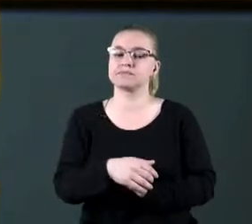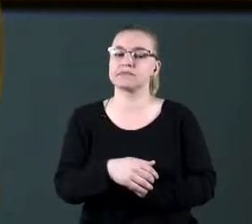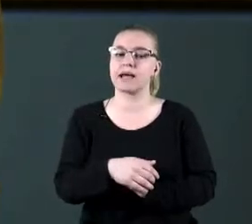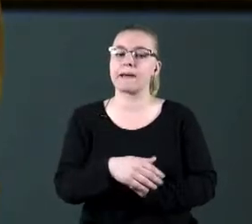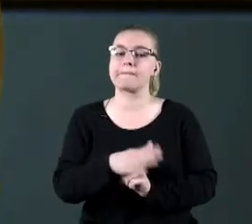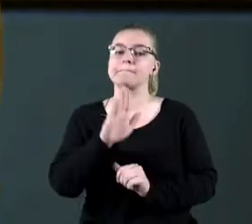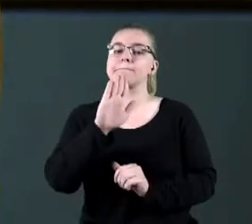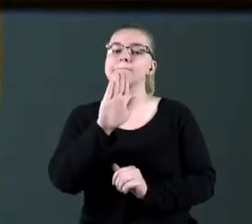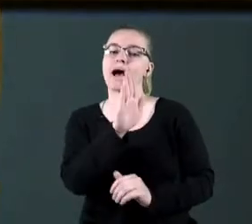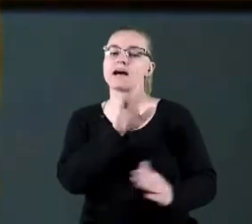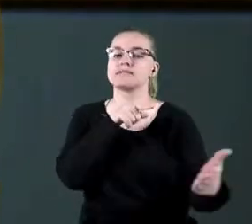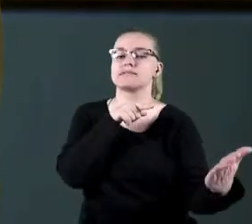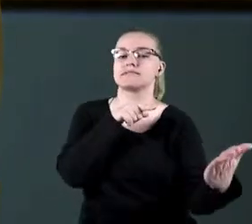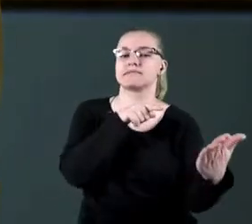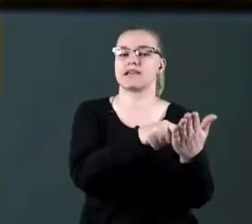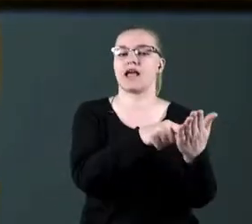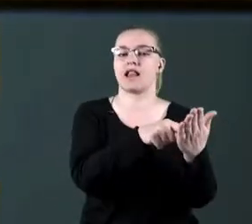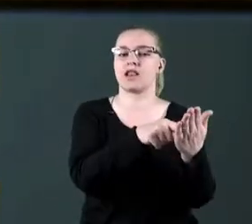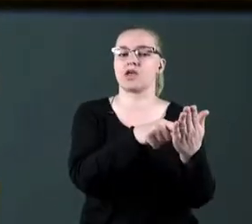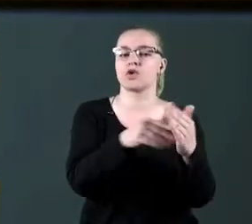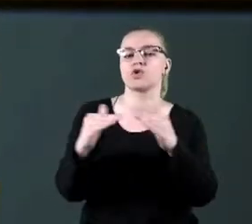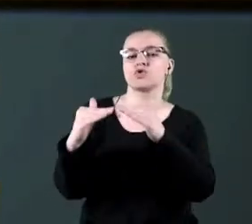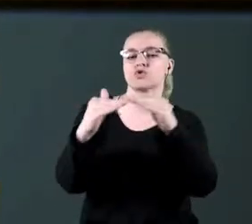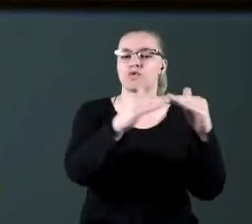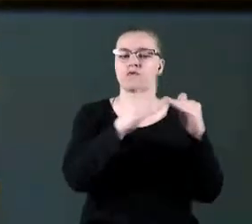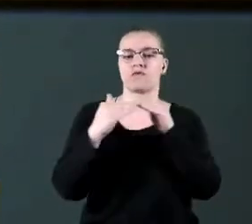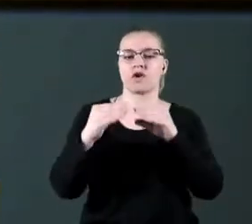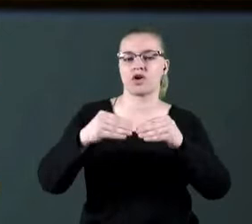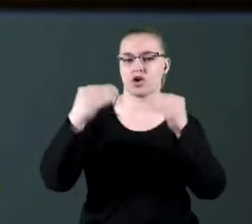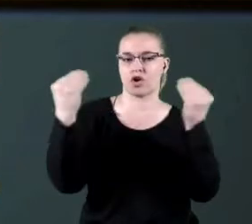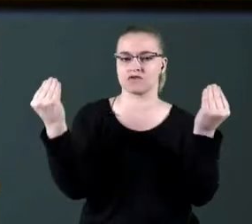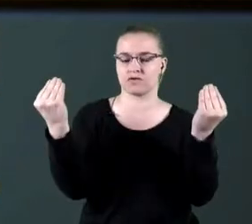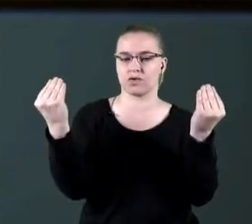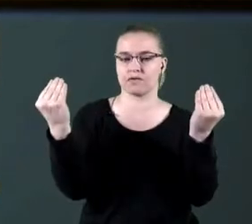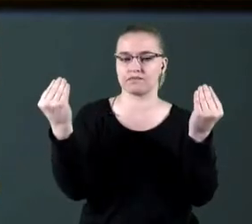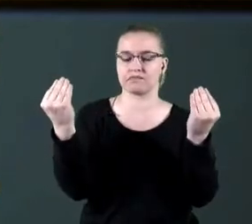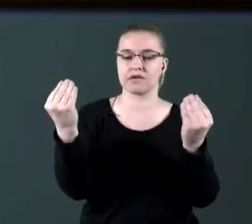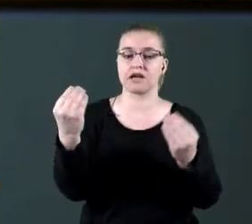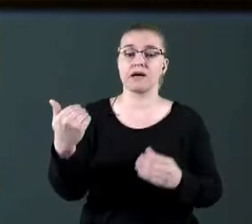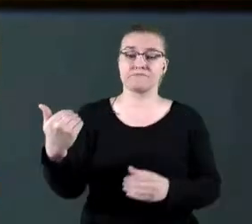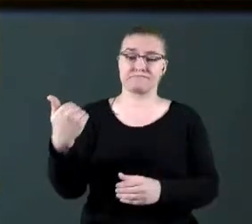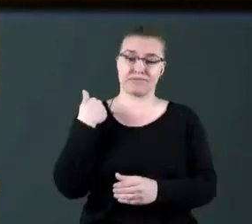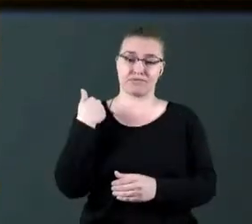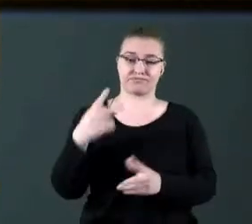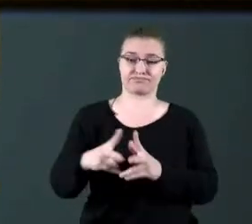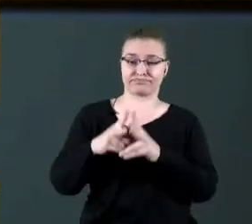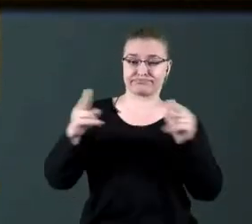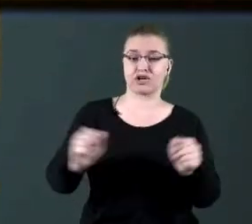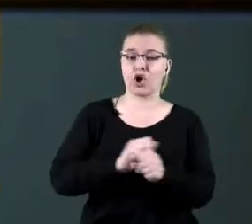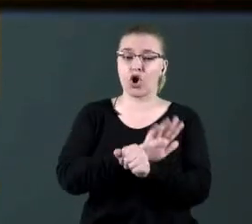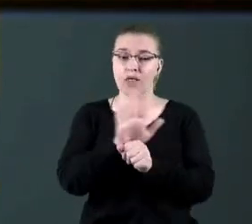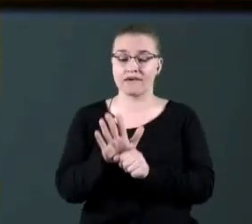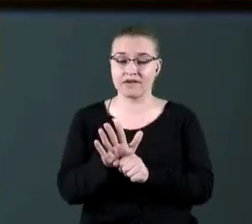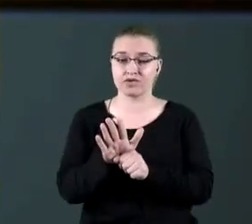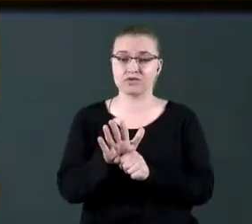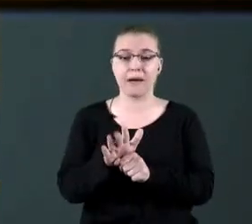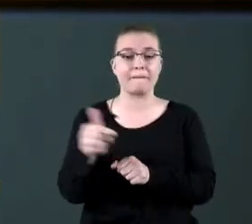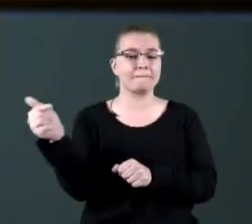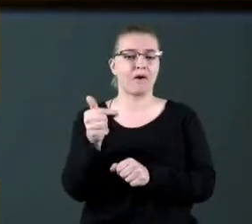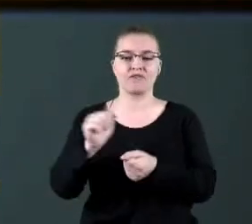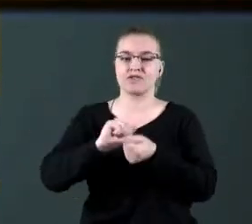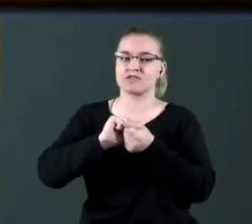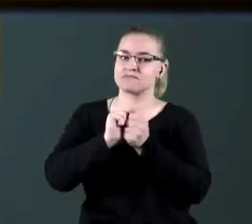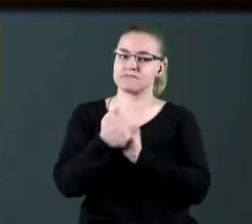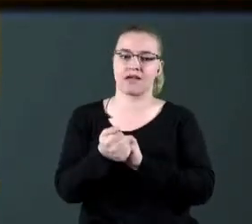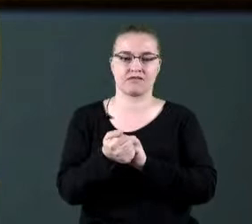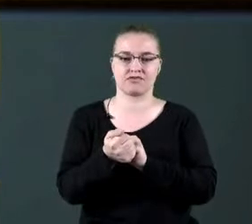the potential to turn the disruption caused by COVID-19 pandemic into opportunities for growth and innovation that